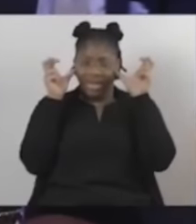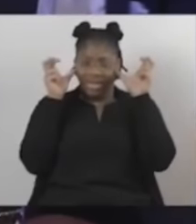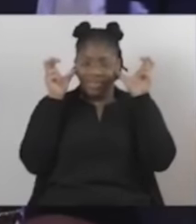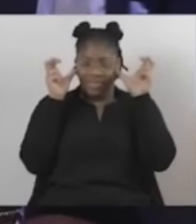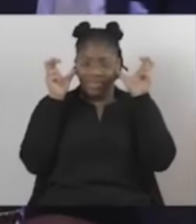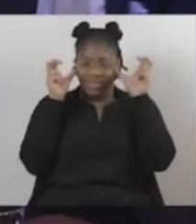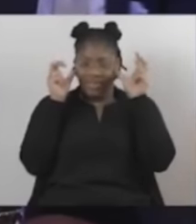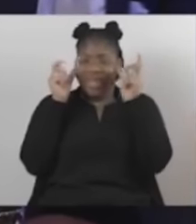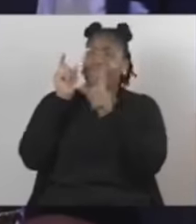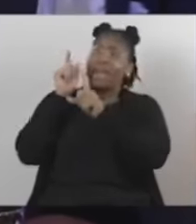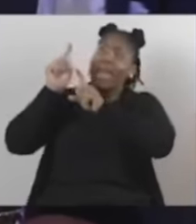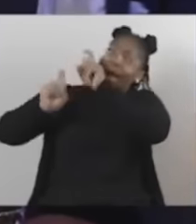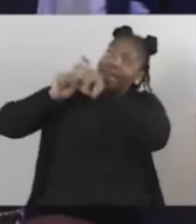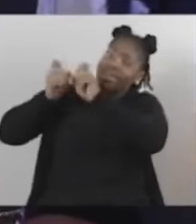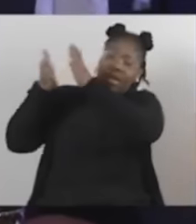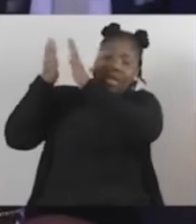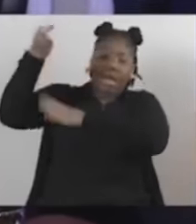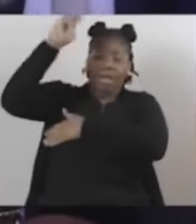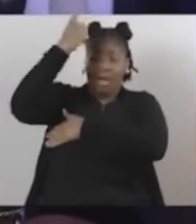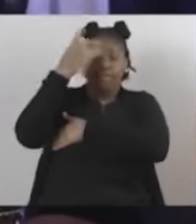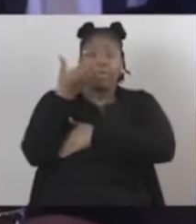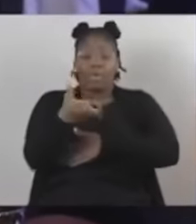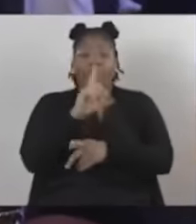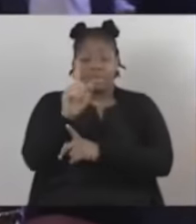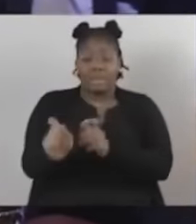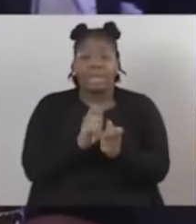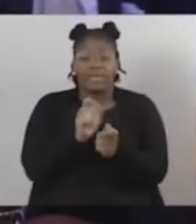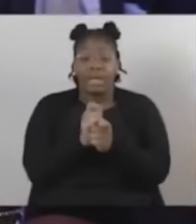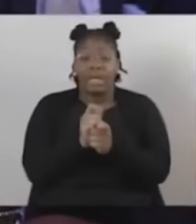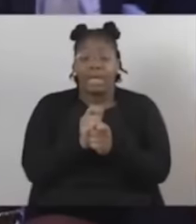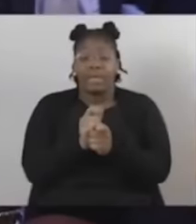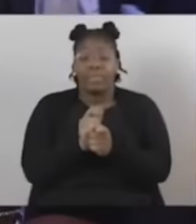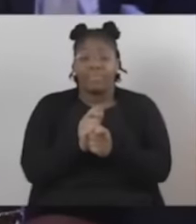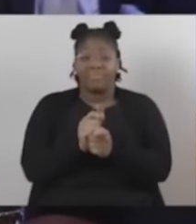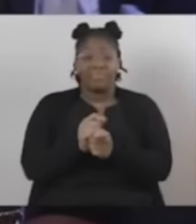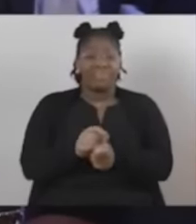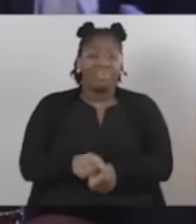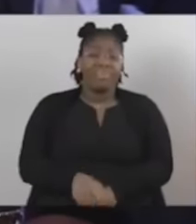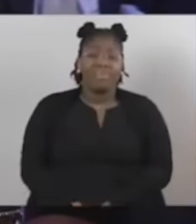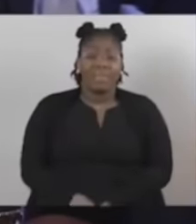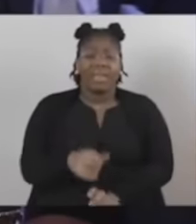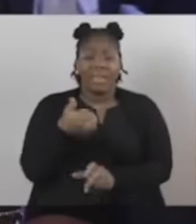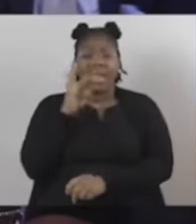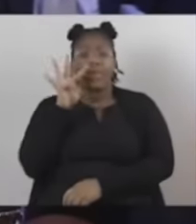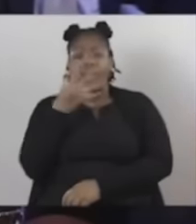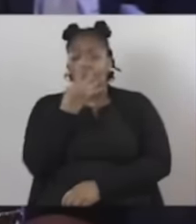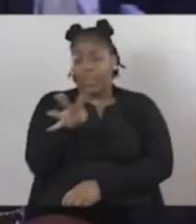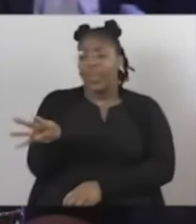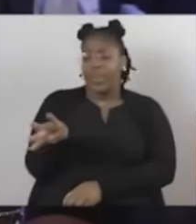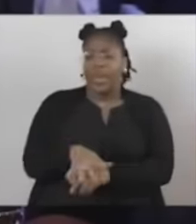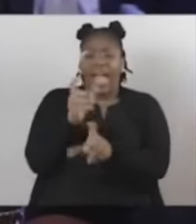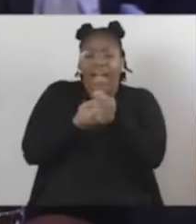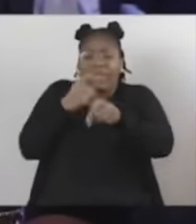has been asking for you. And each time he is given permission to pull on that loose